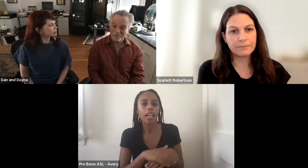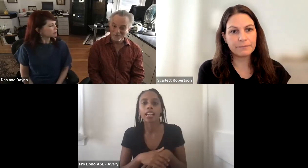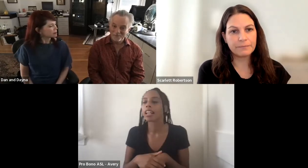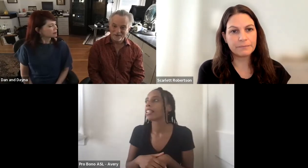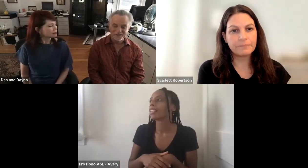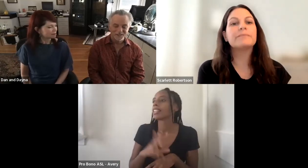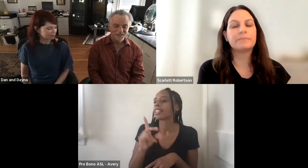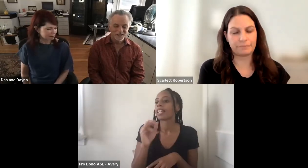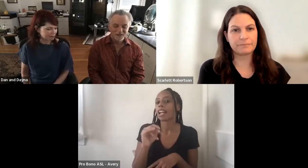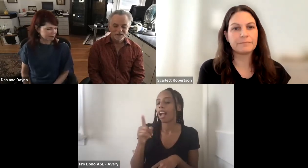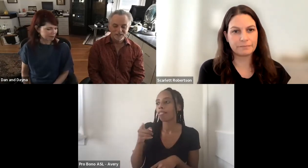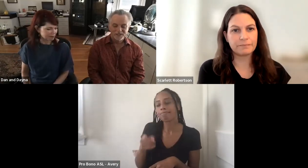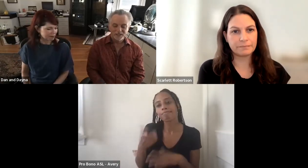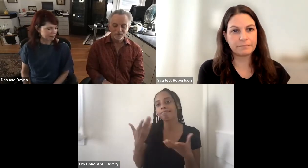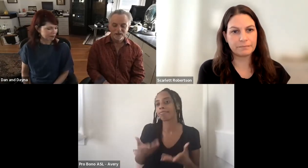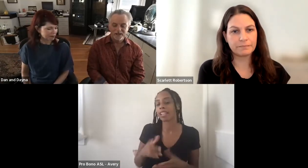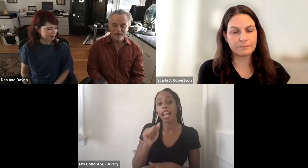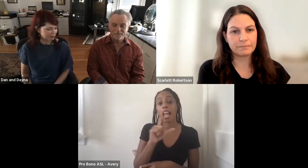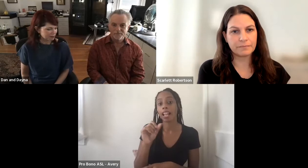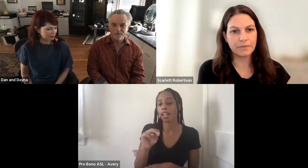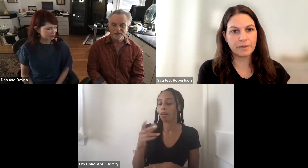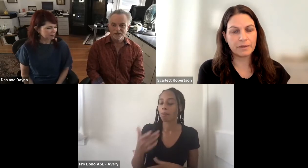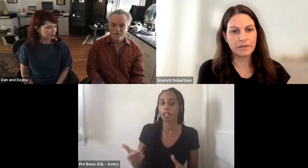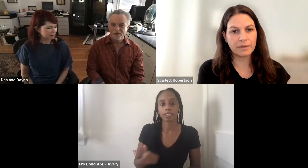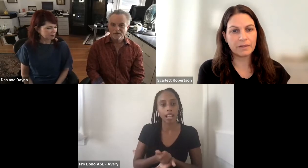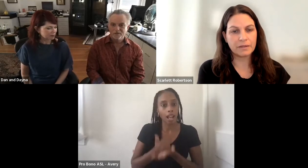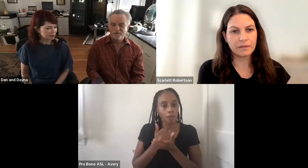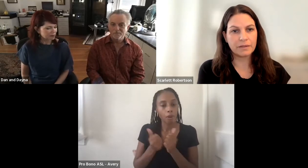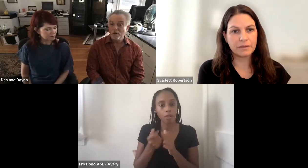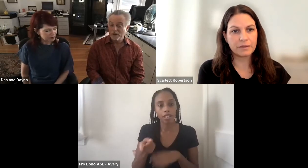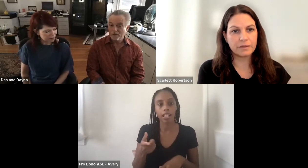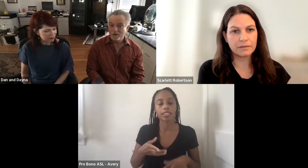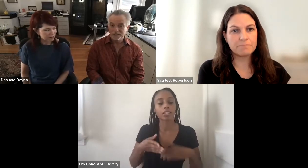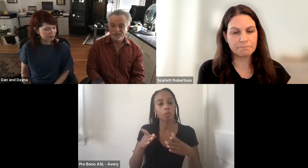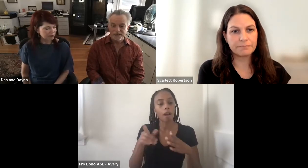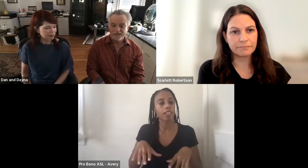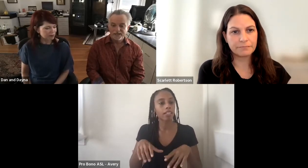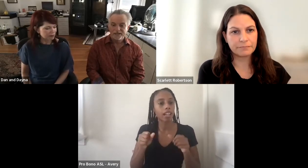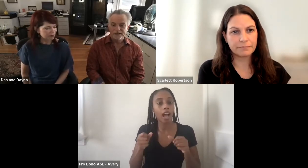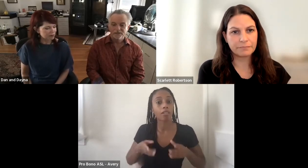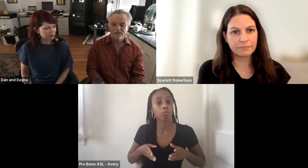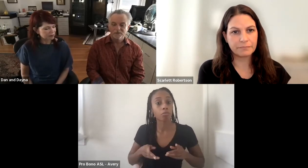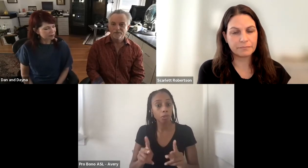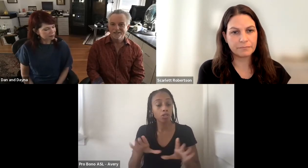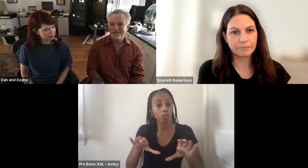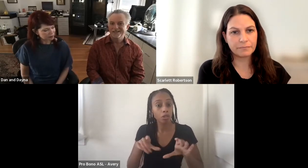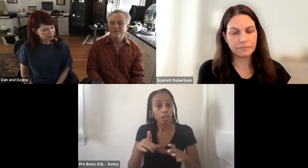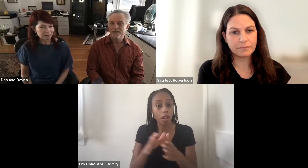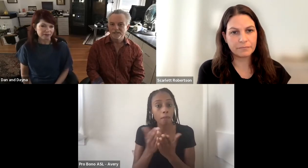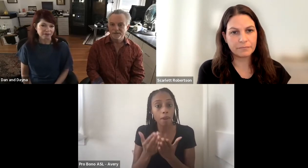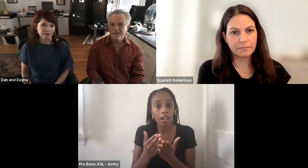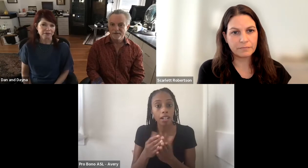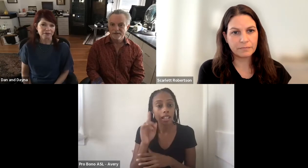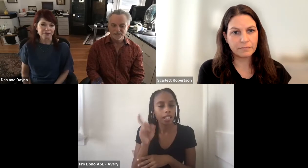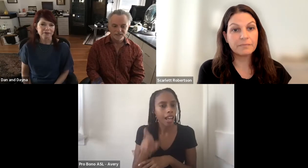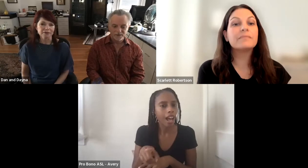really helpful about this, because he said the way he got permission to do the book was that he asked only for a tacit